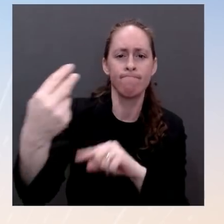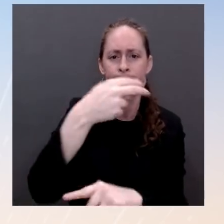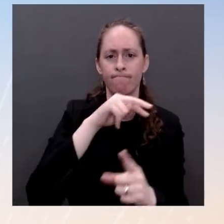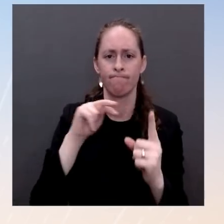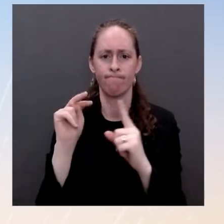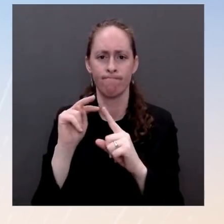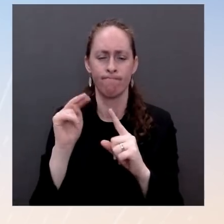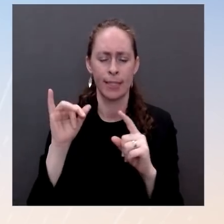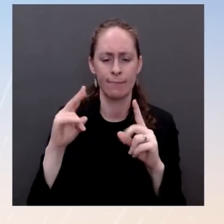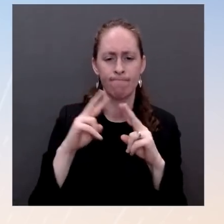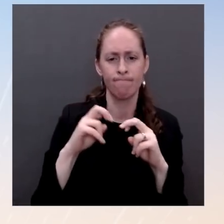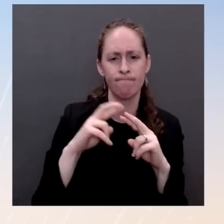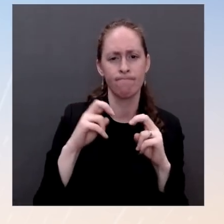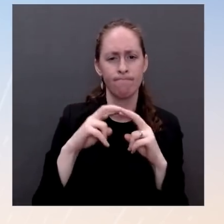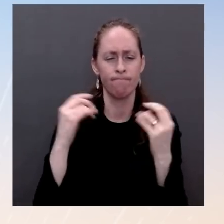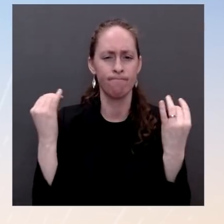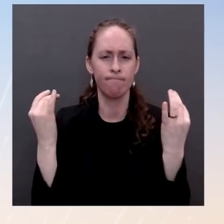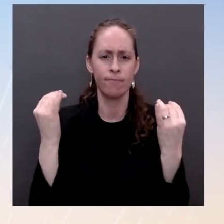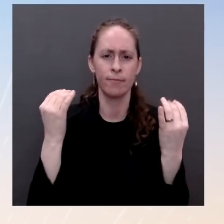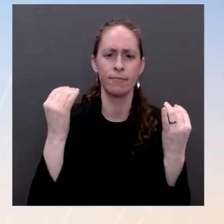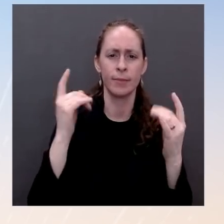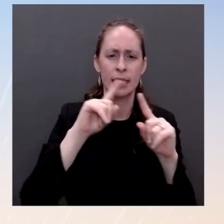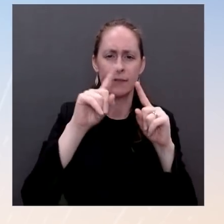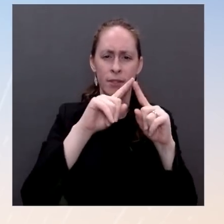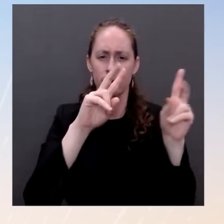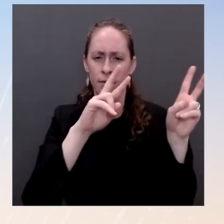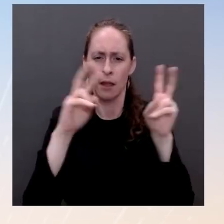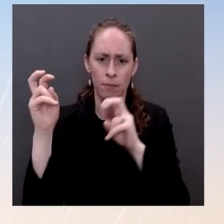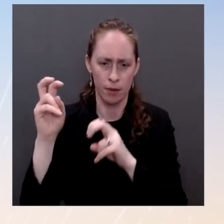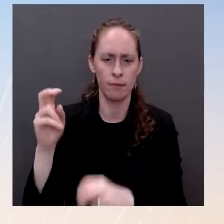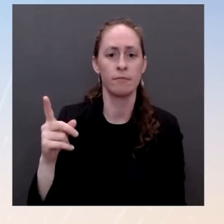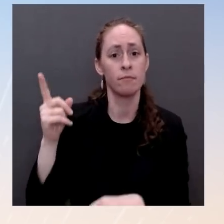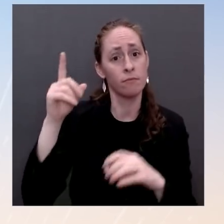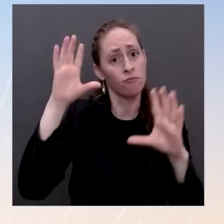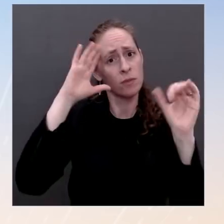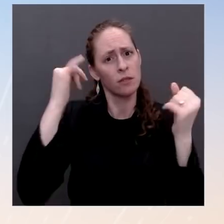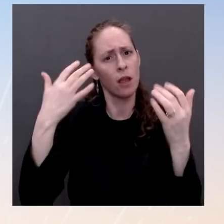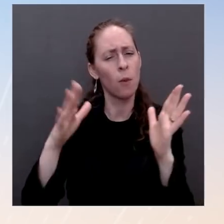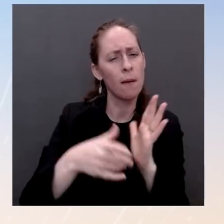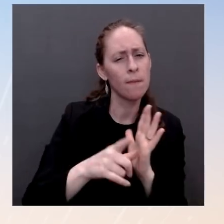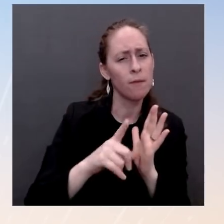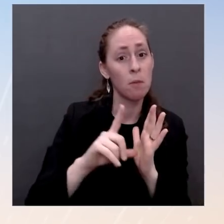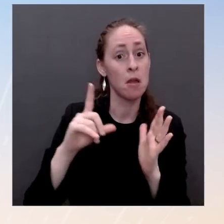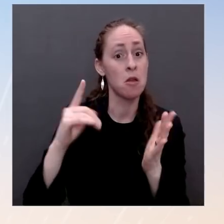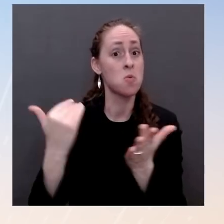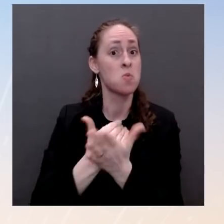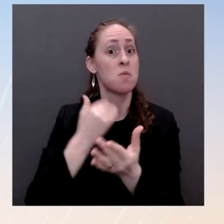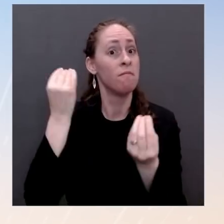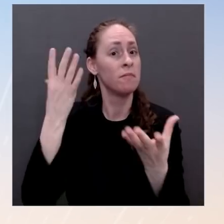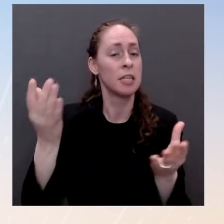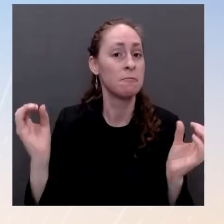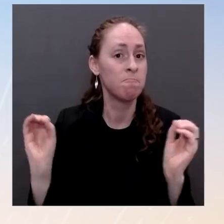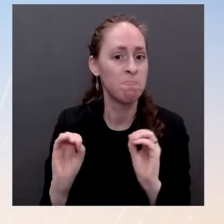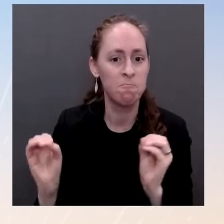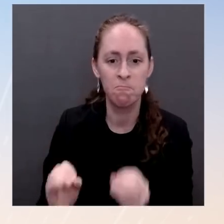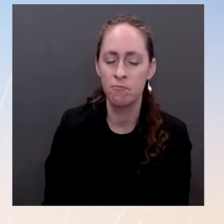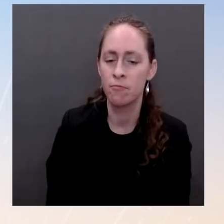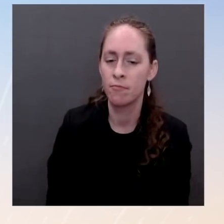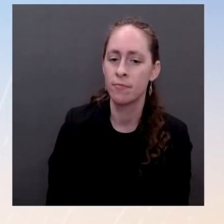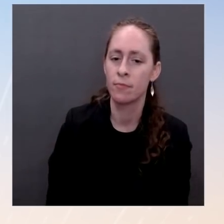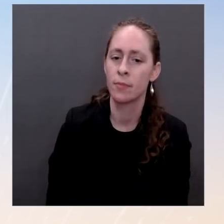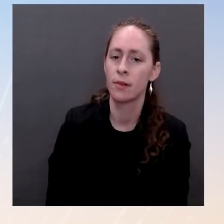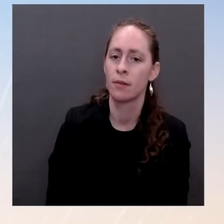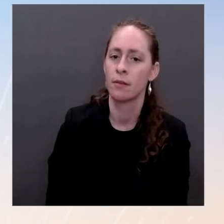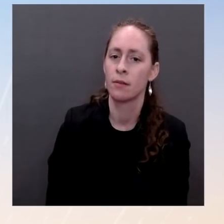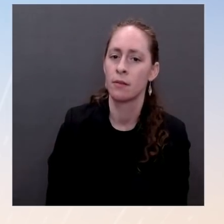has been reviewing that, but I don't have anything to read out for you on that front. The other thing I wanted to ask you was about voting rights. Mm-hmm. The president signed